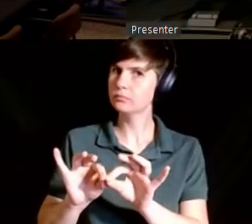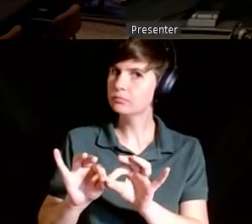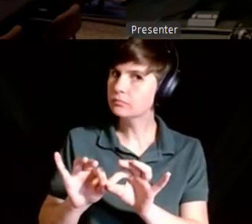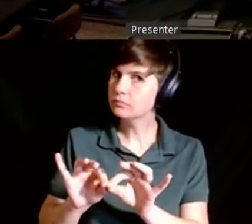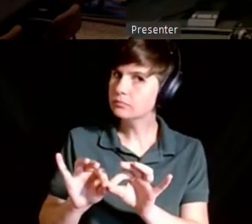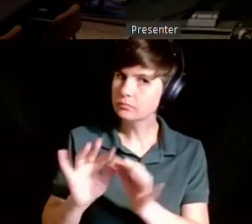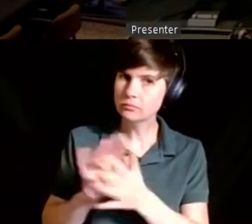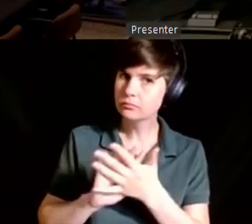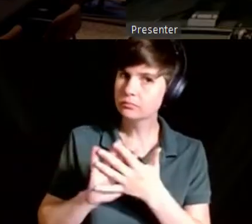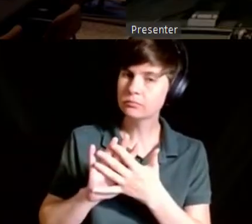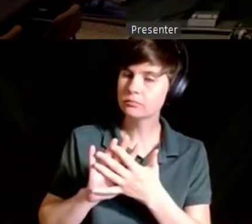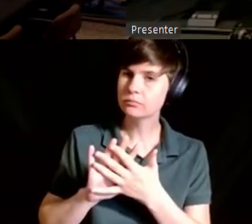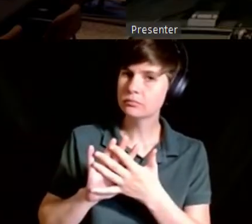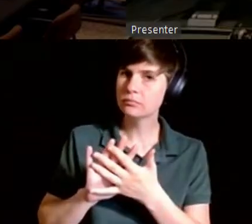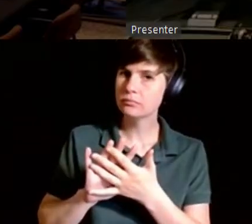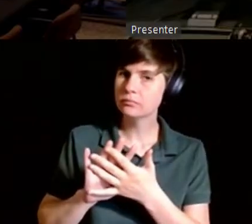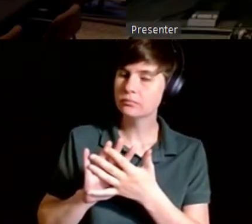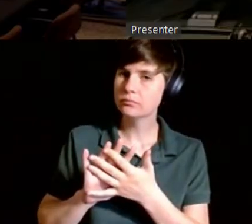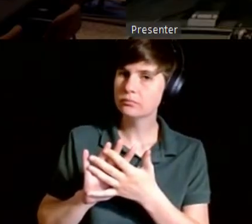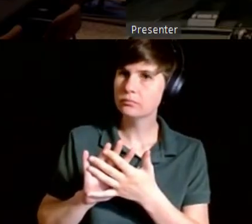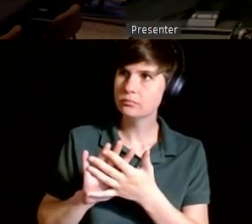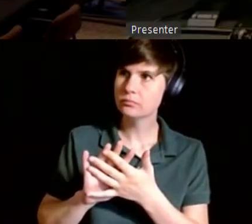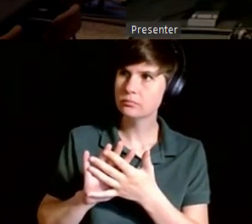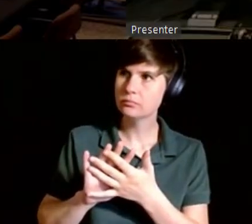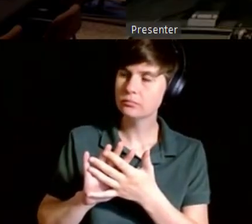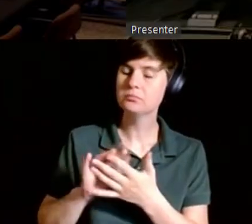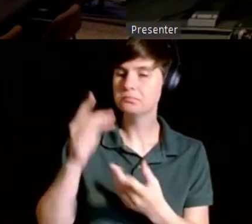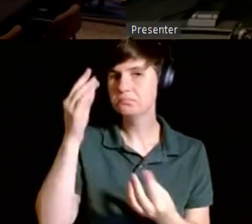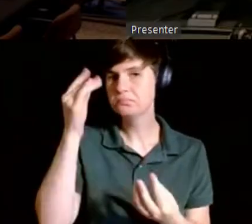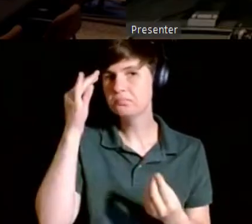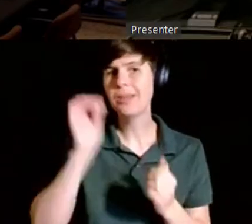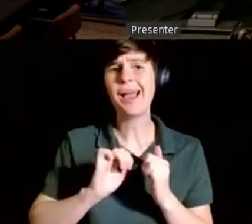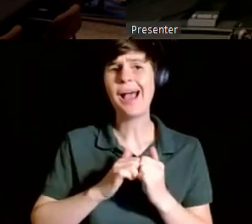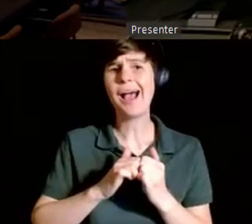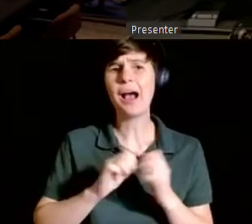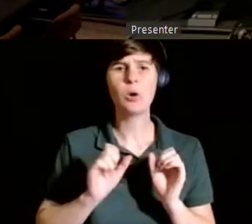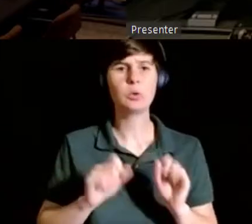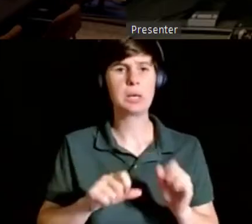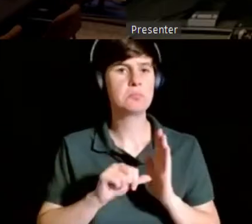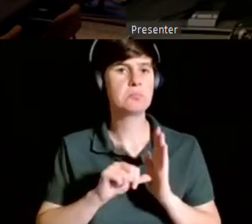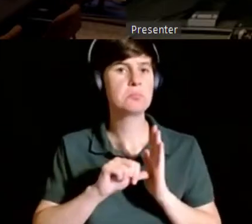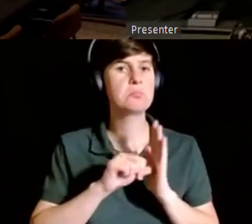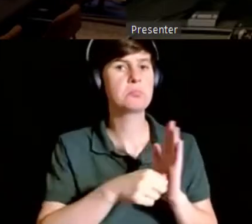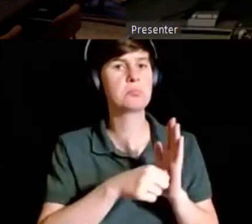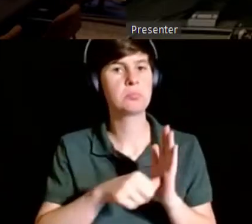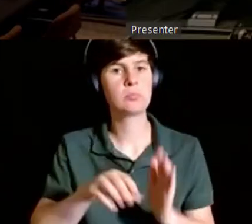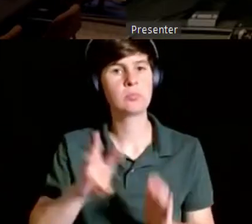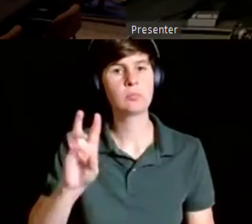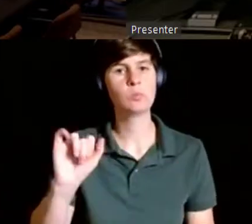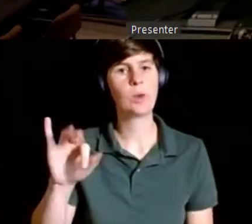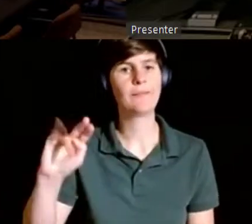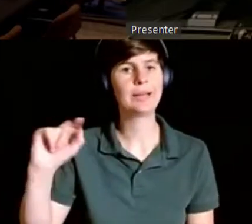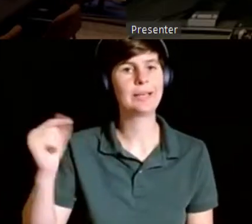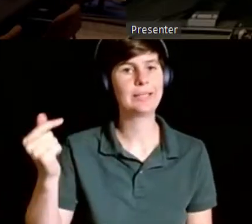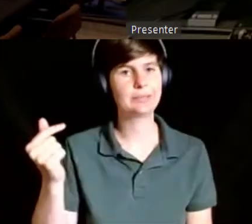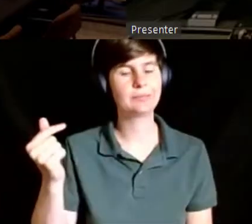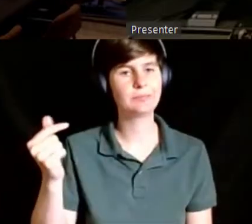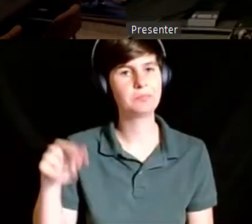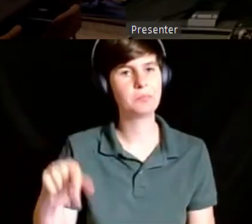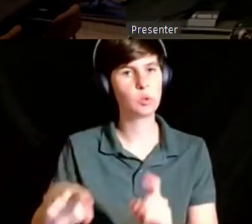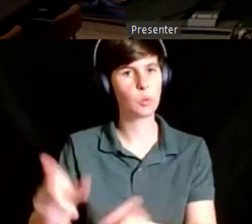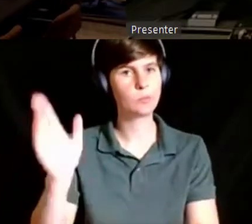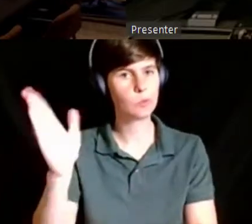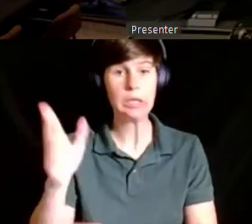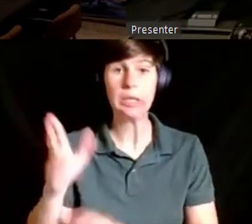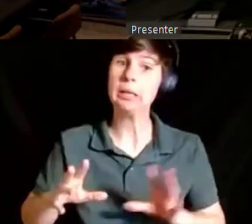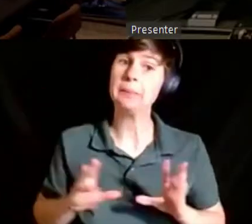there was a kind of also thinking about how can we emphasize as much as possible wayfinding in the presentation and in the meeting. I was